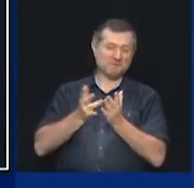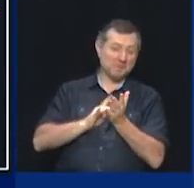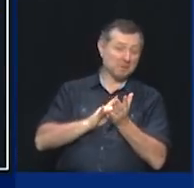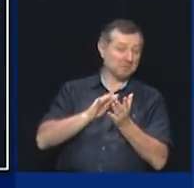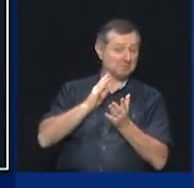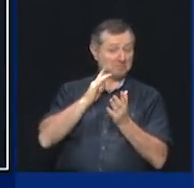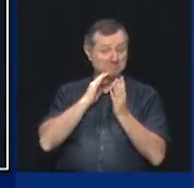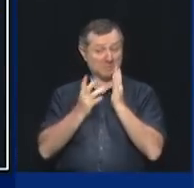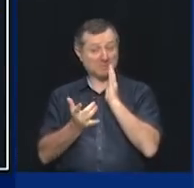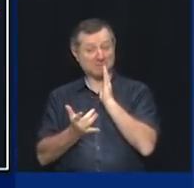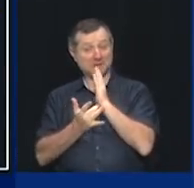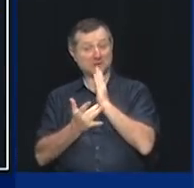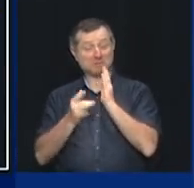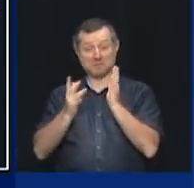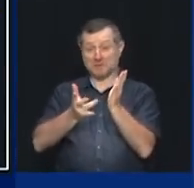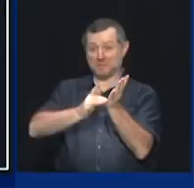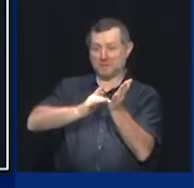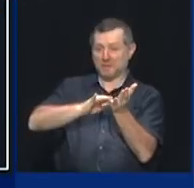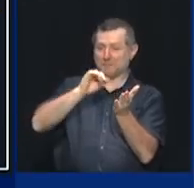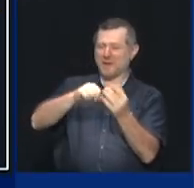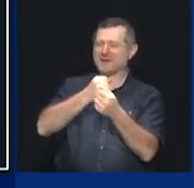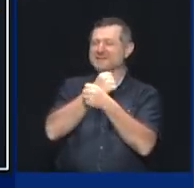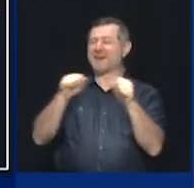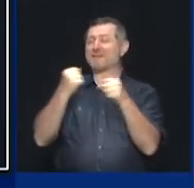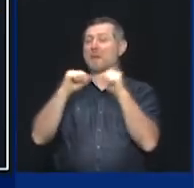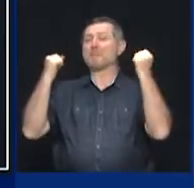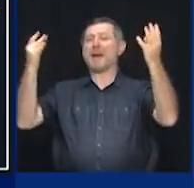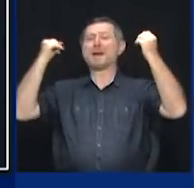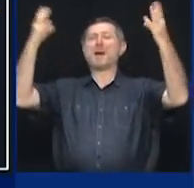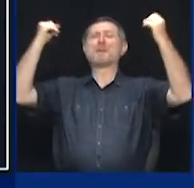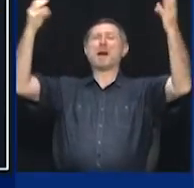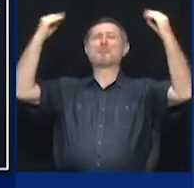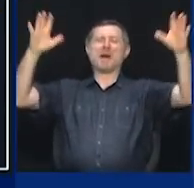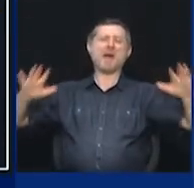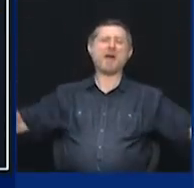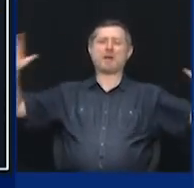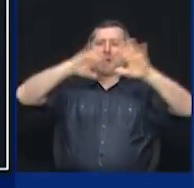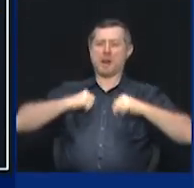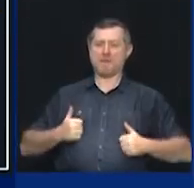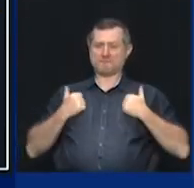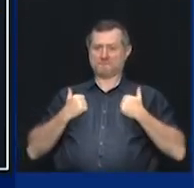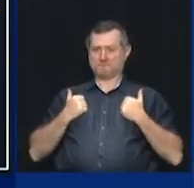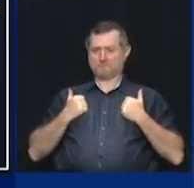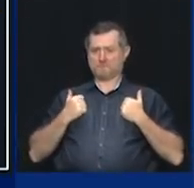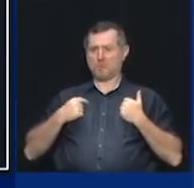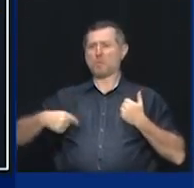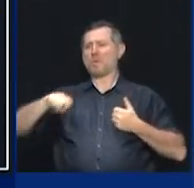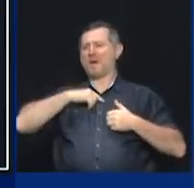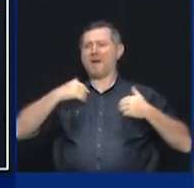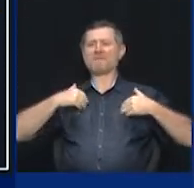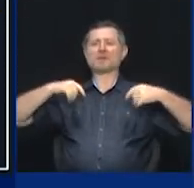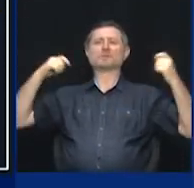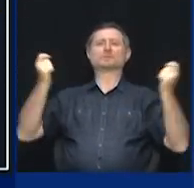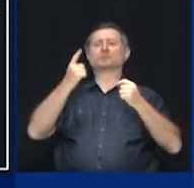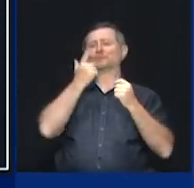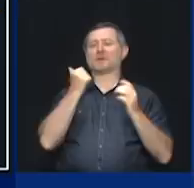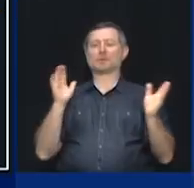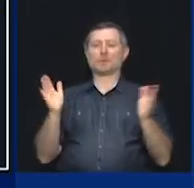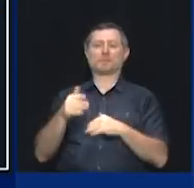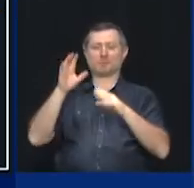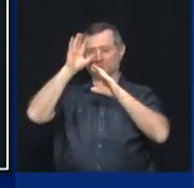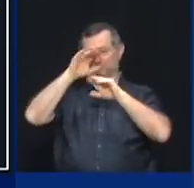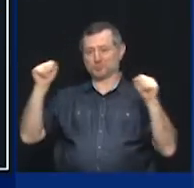have saved thousands of lives. We have the ceremony in the Red Room. George Bush